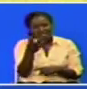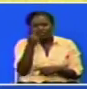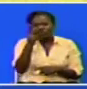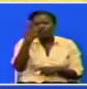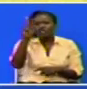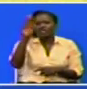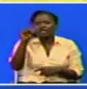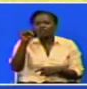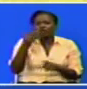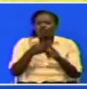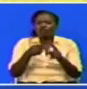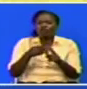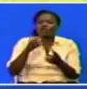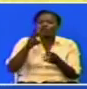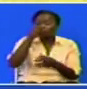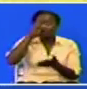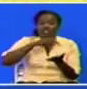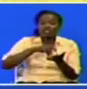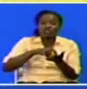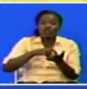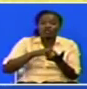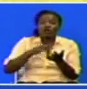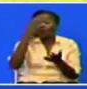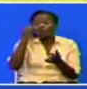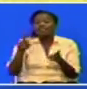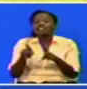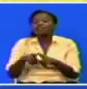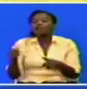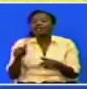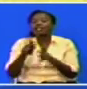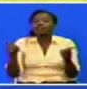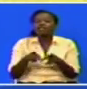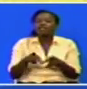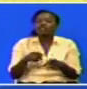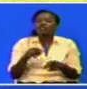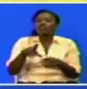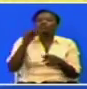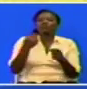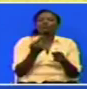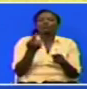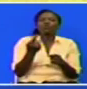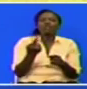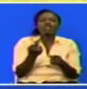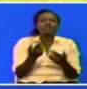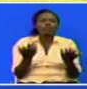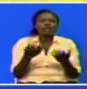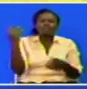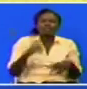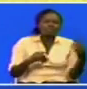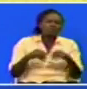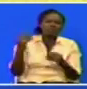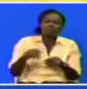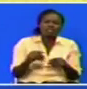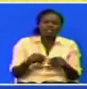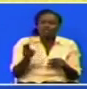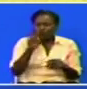from Buka police station, why didn't they also go to other places rather than choosing that place whereby they beat people? And if